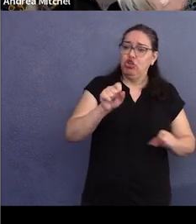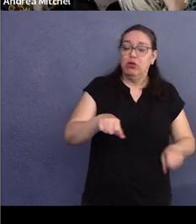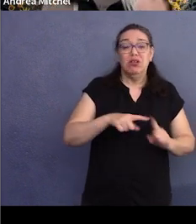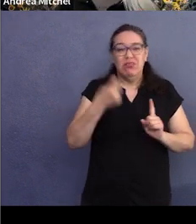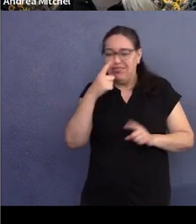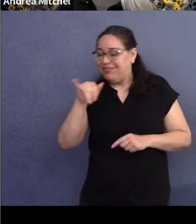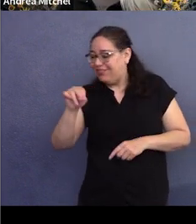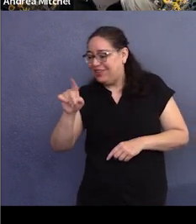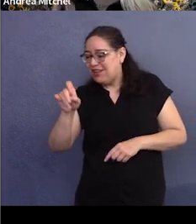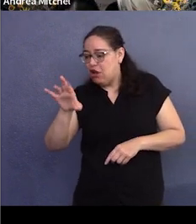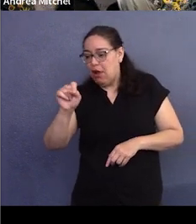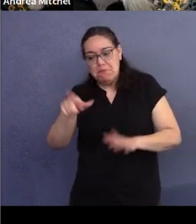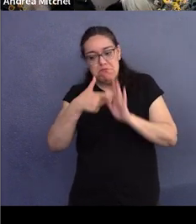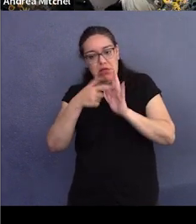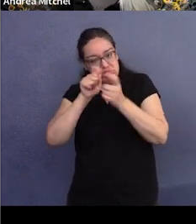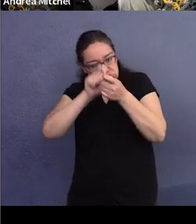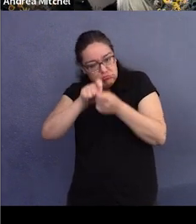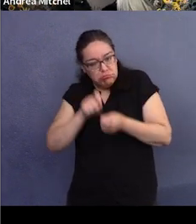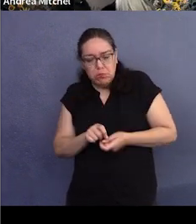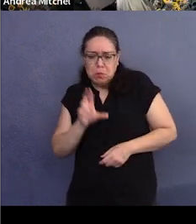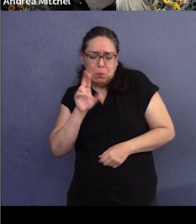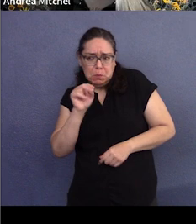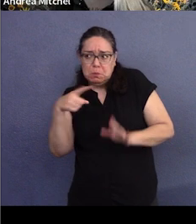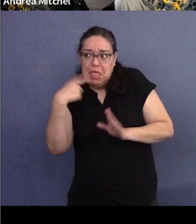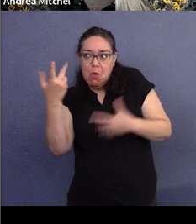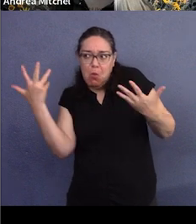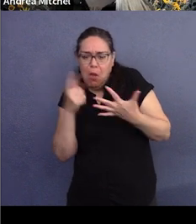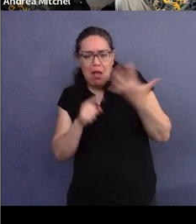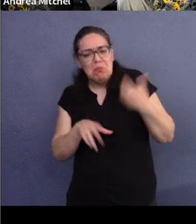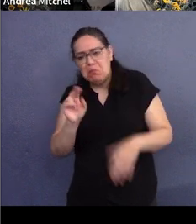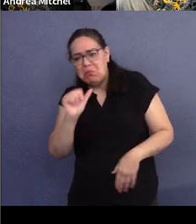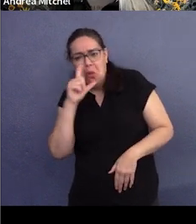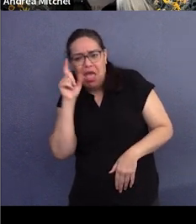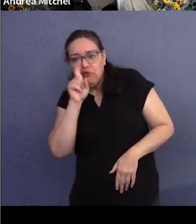just 10% indirect. Then you use it for whatever you want to use it for.